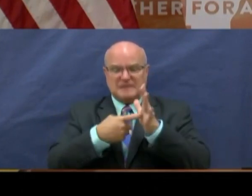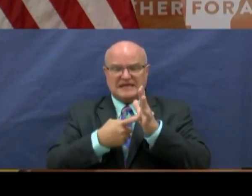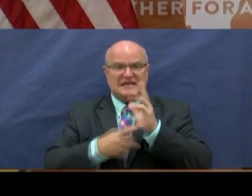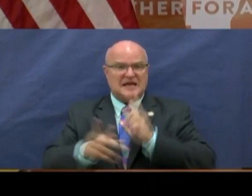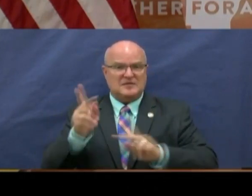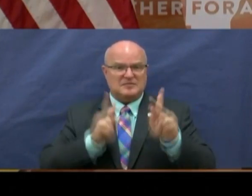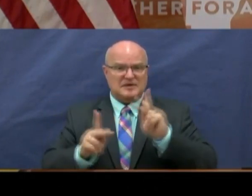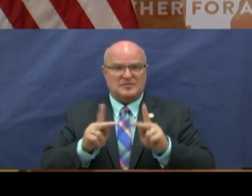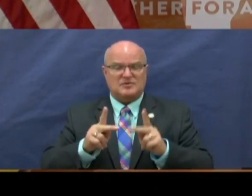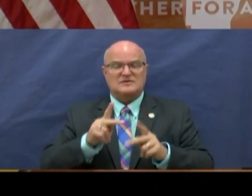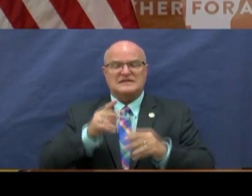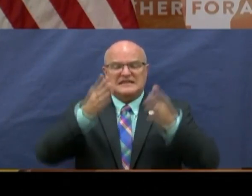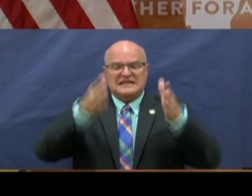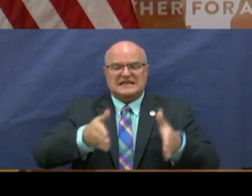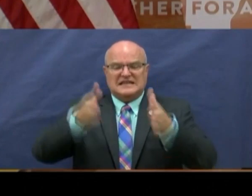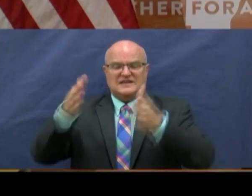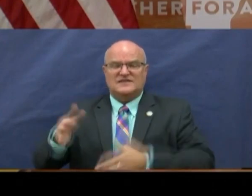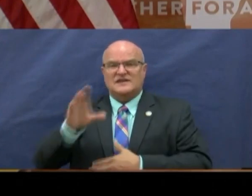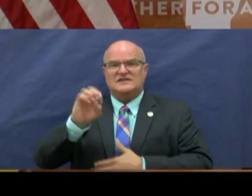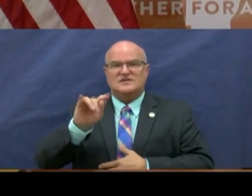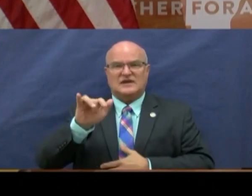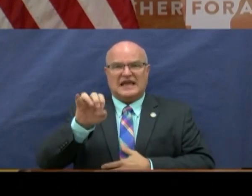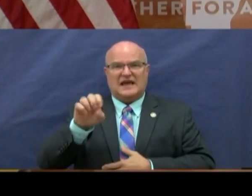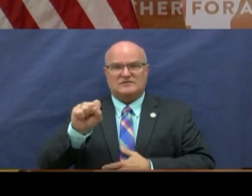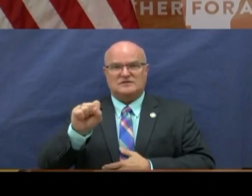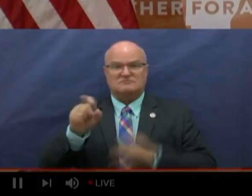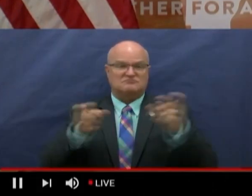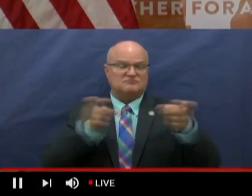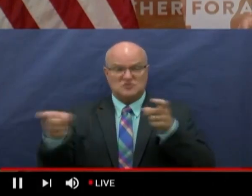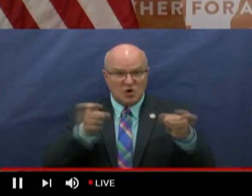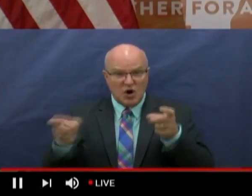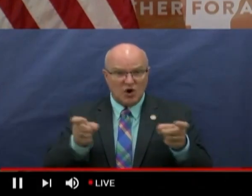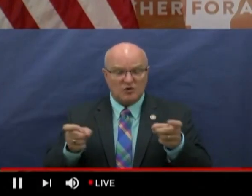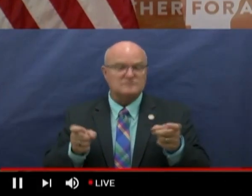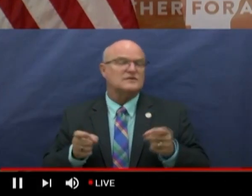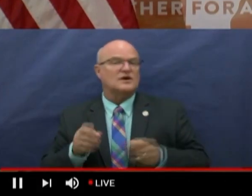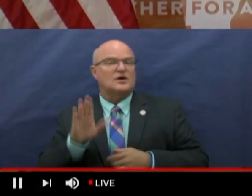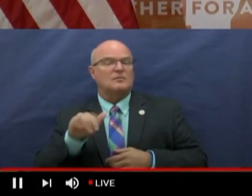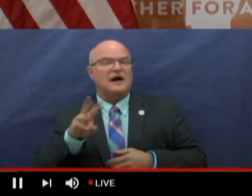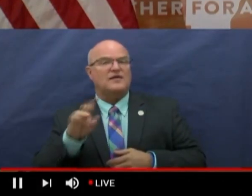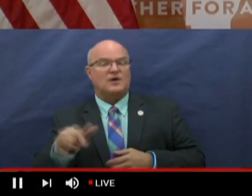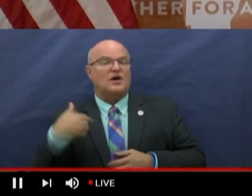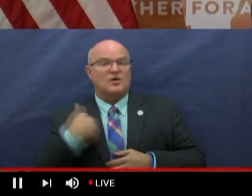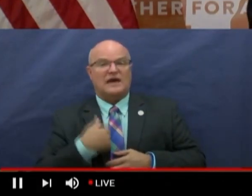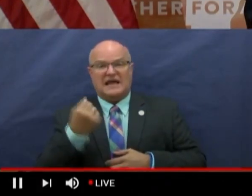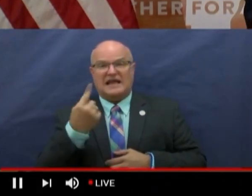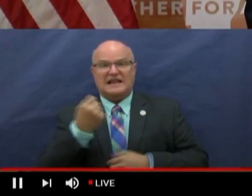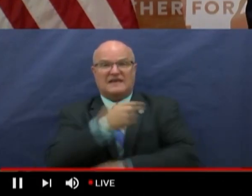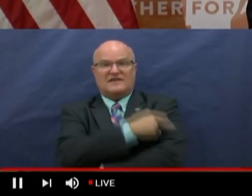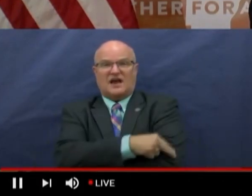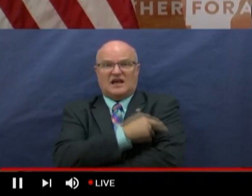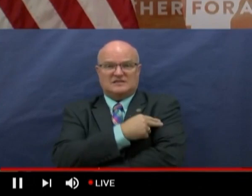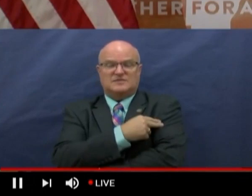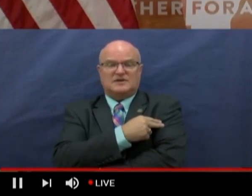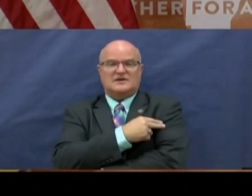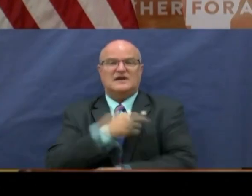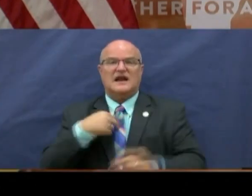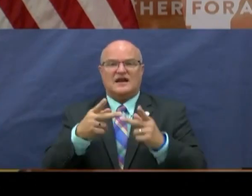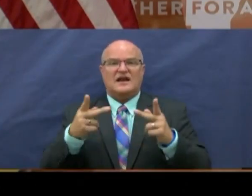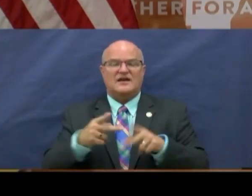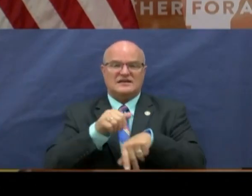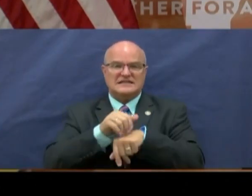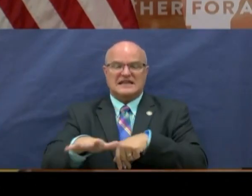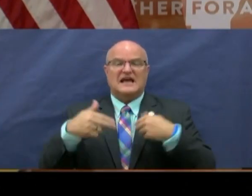individual counties to get them under control? And by the way, we had all 11 hospitals in our viewing area send out a